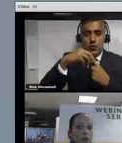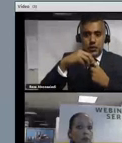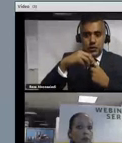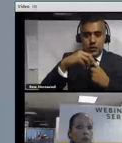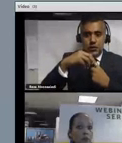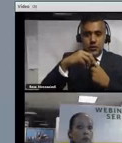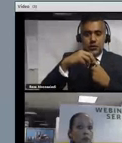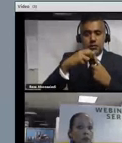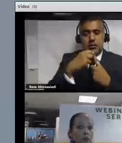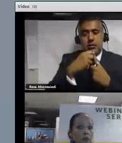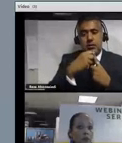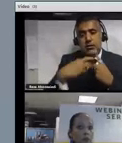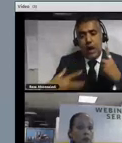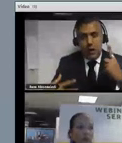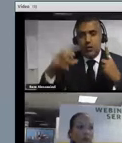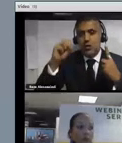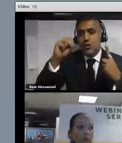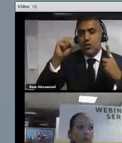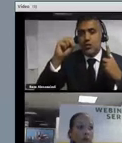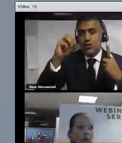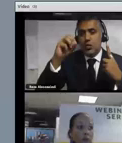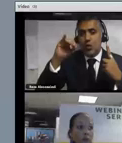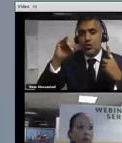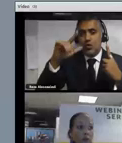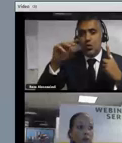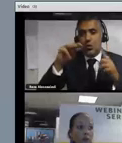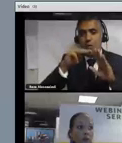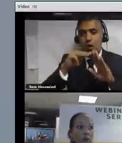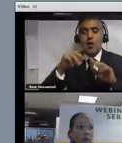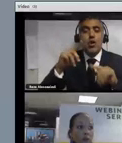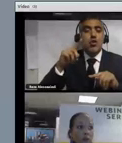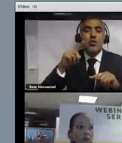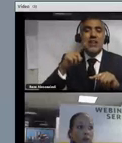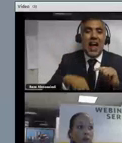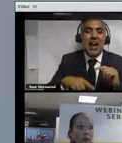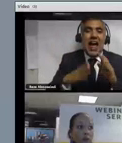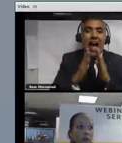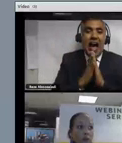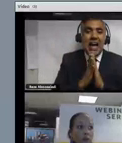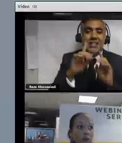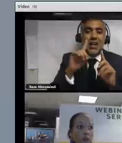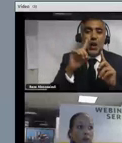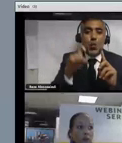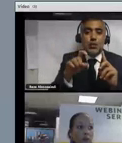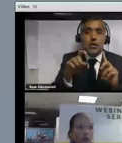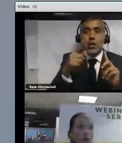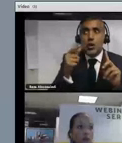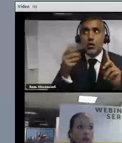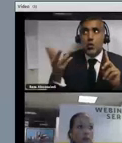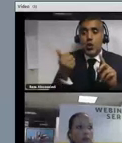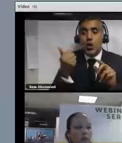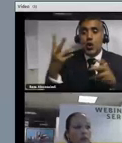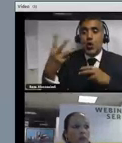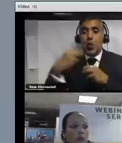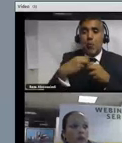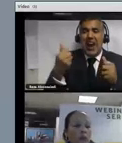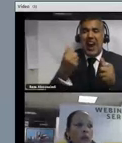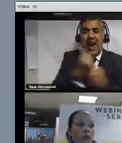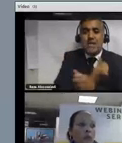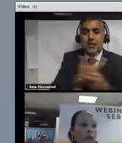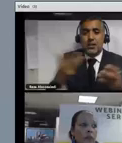the entire social model. You can't ask a question that's going to work that tries to incorporate everything that was going on in that